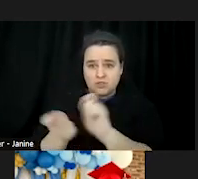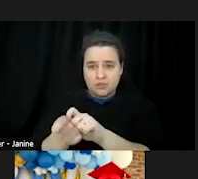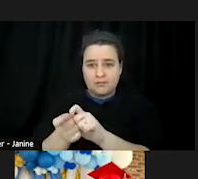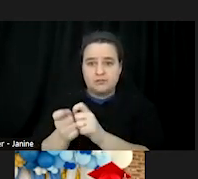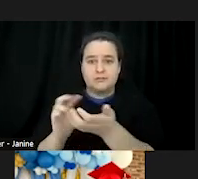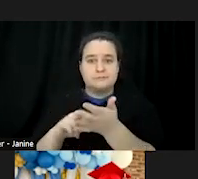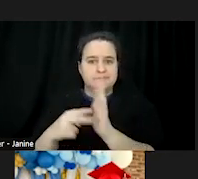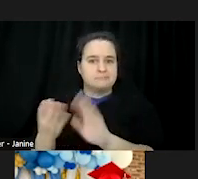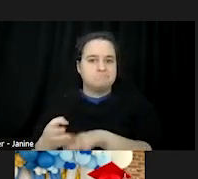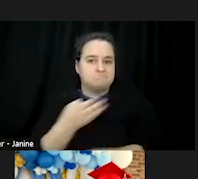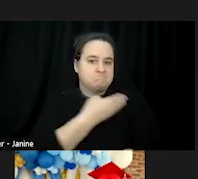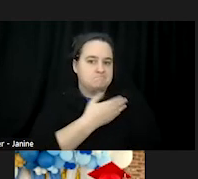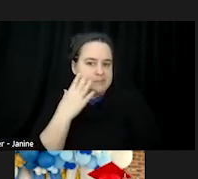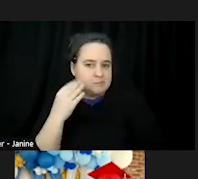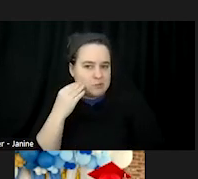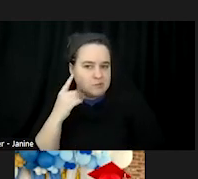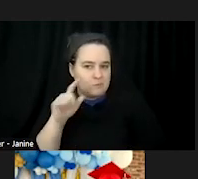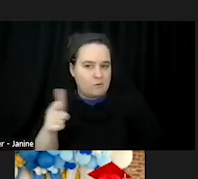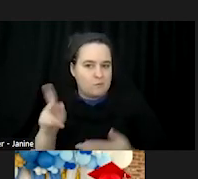better for others?